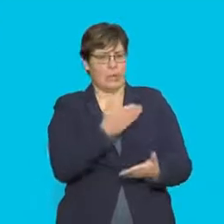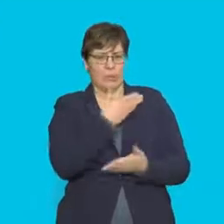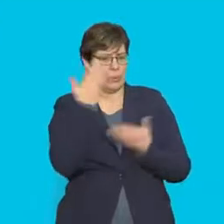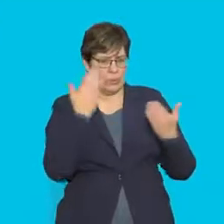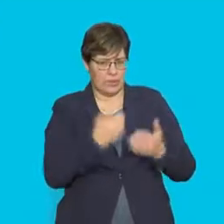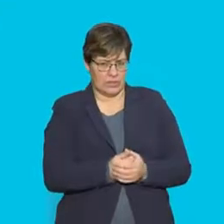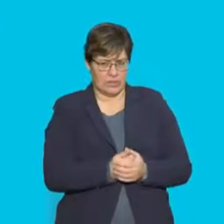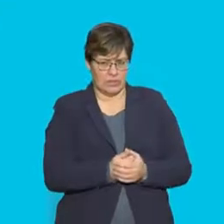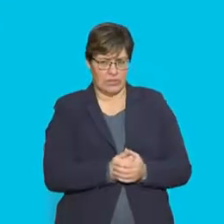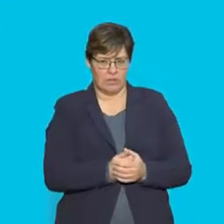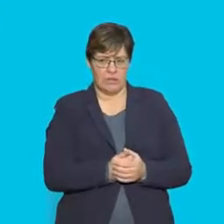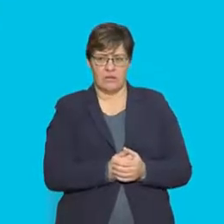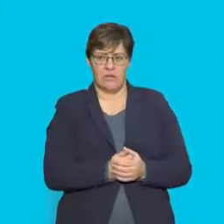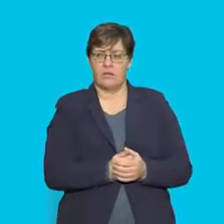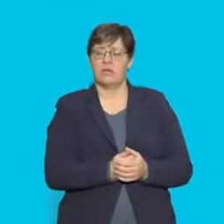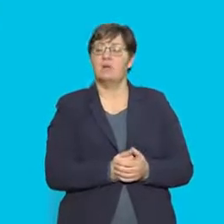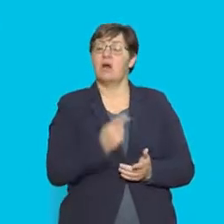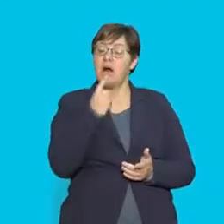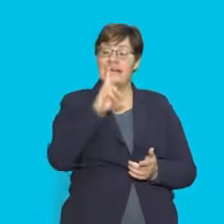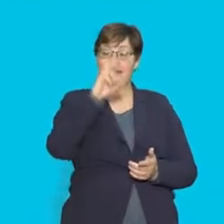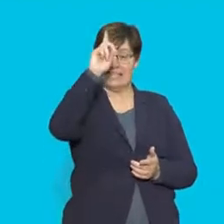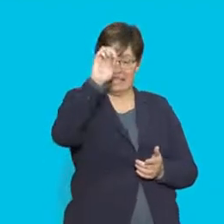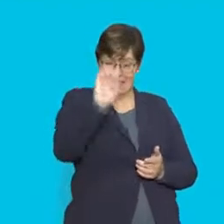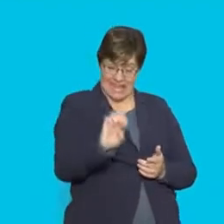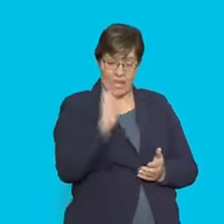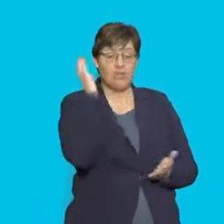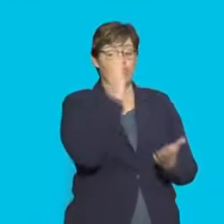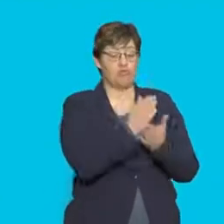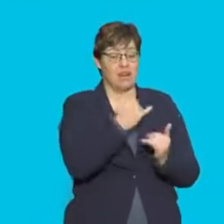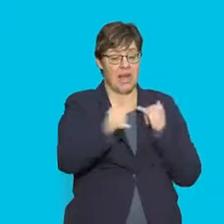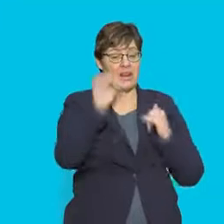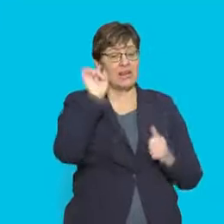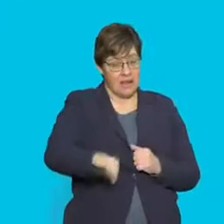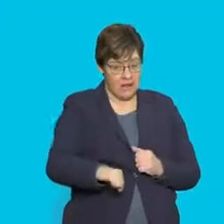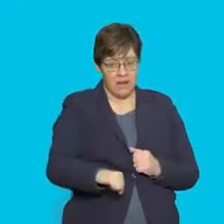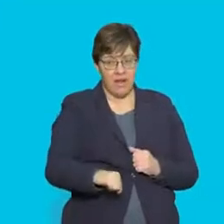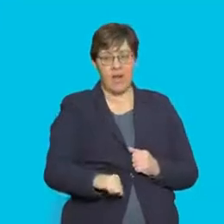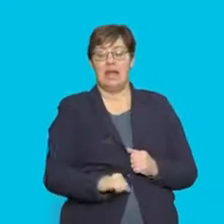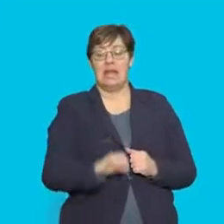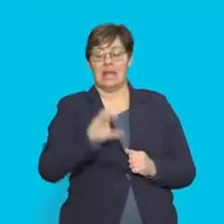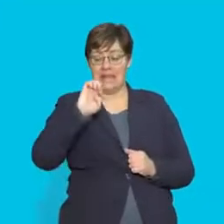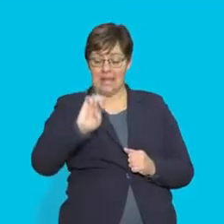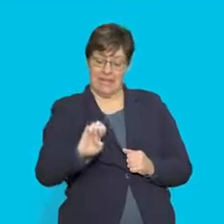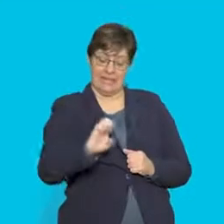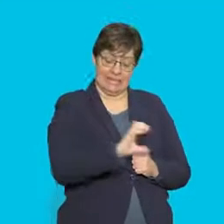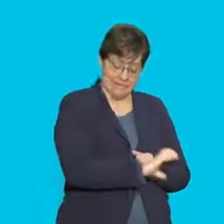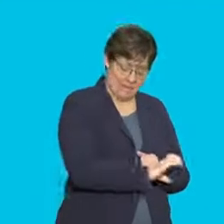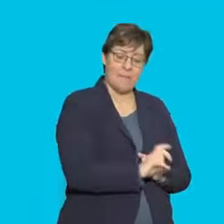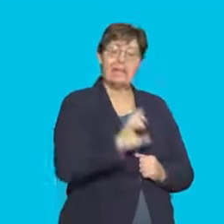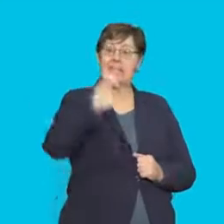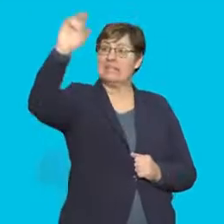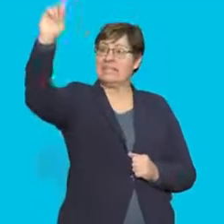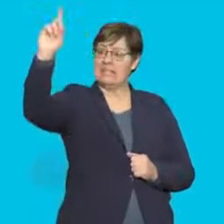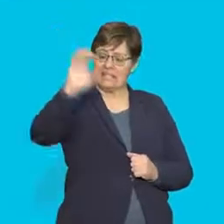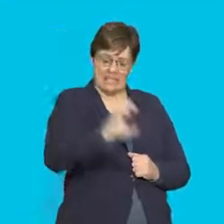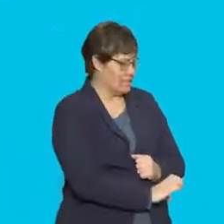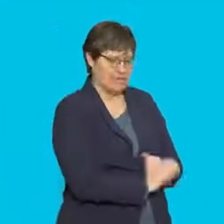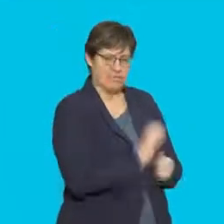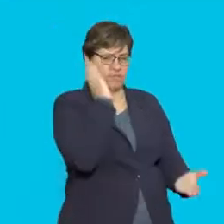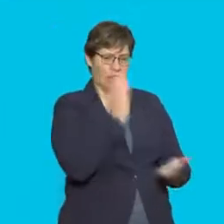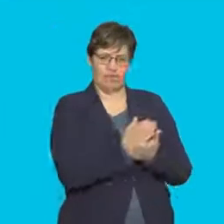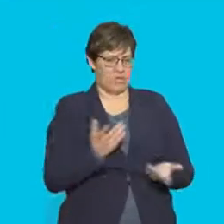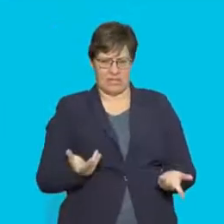line. Yes, DE is a straight line and CE is a straight line, but DC is not